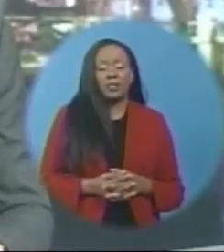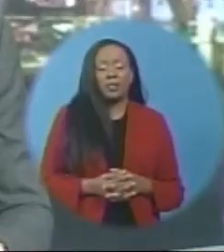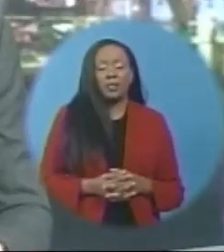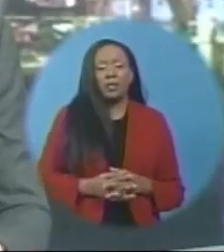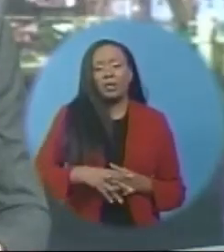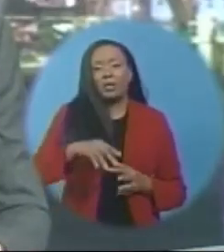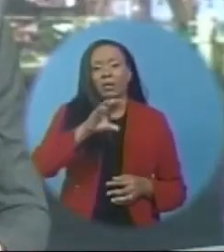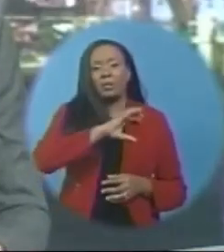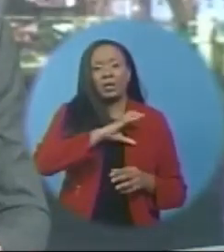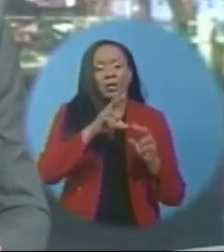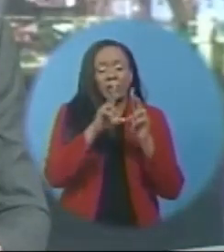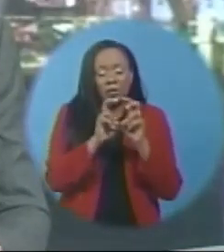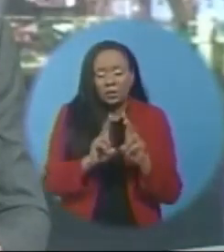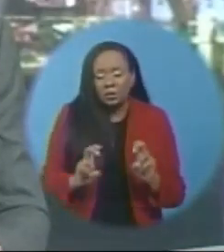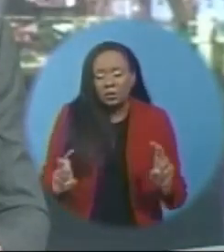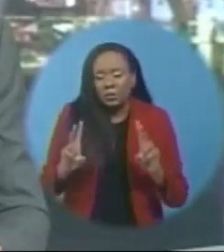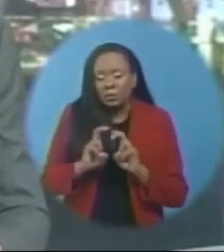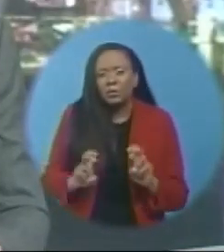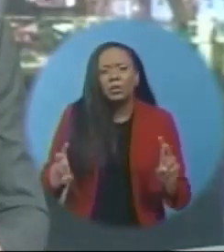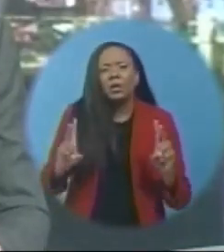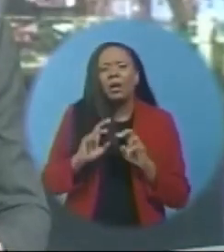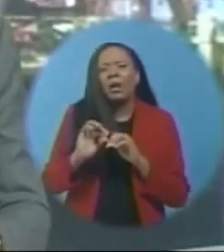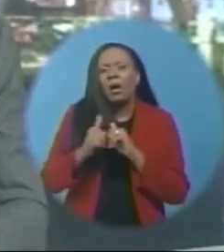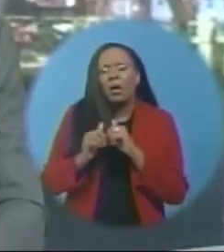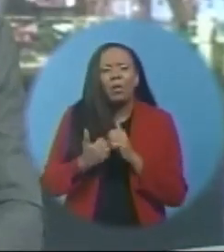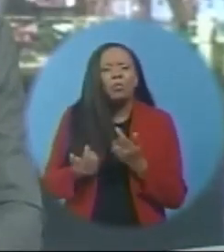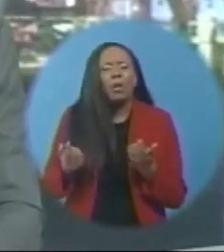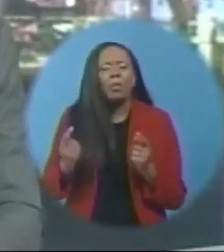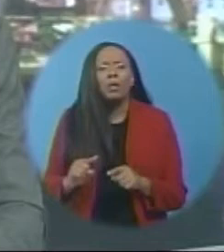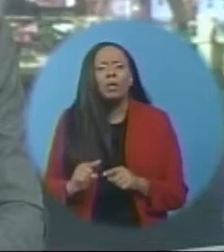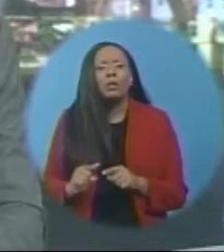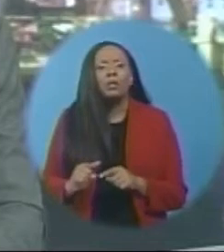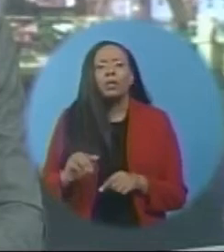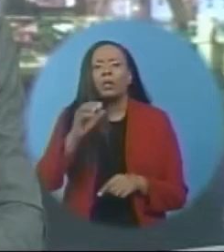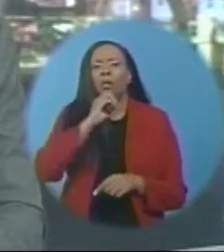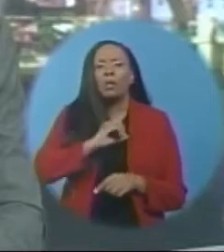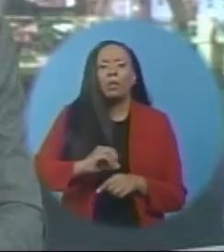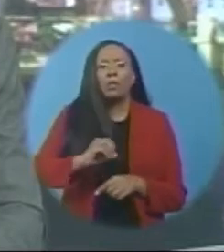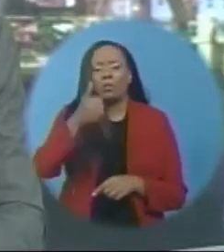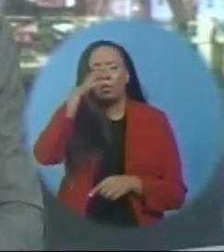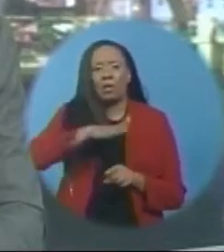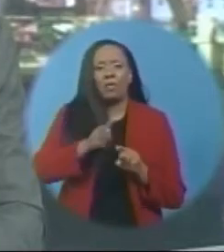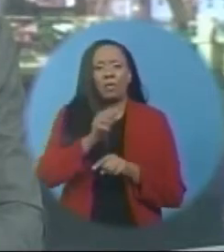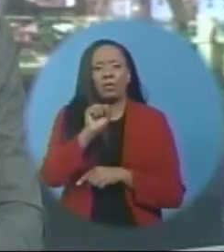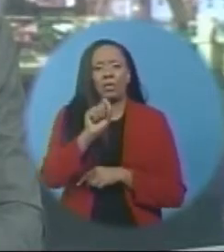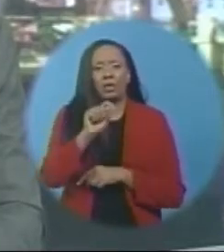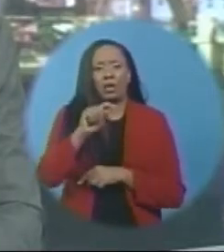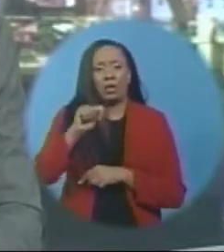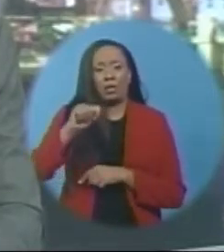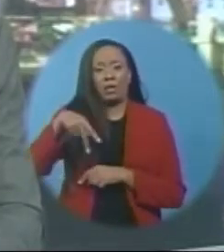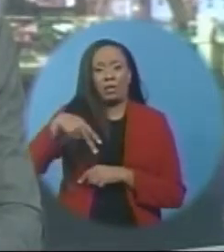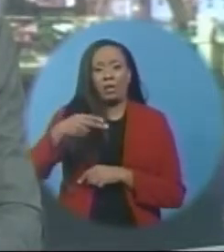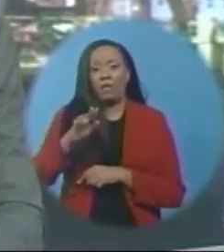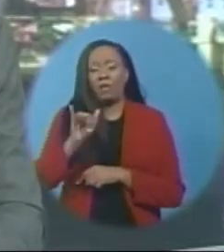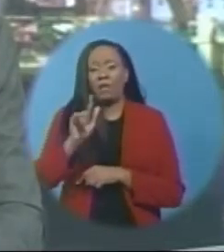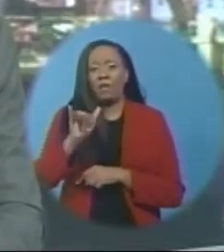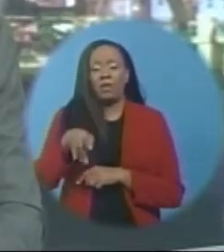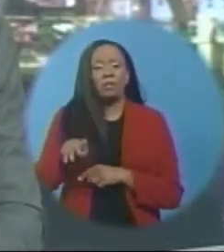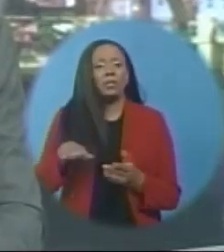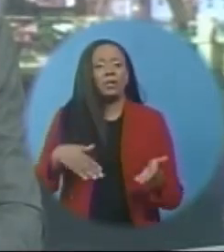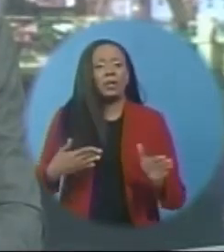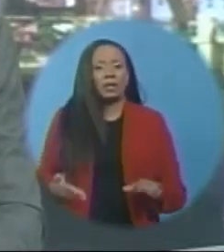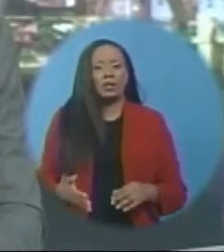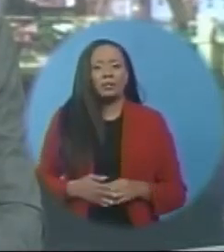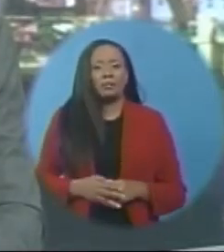Police are investigating the circumstances surrounding the death of an elderly St. Philip man. CBC understands that